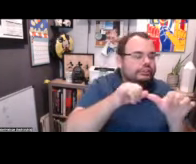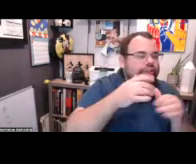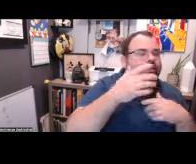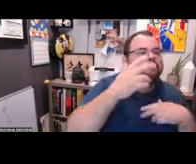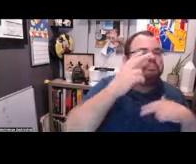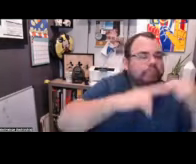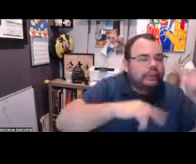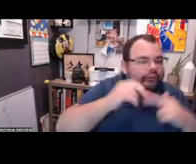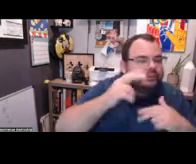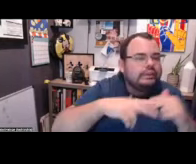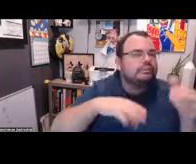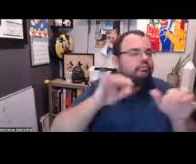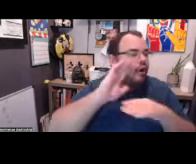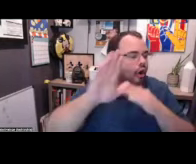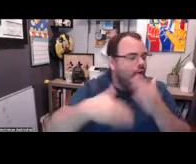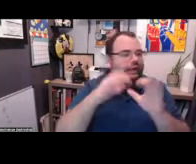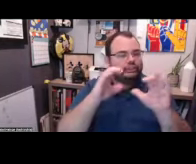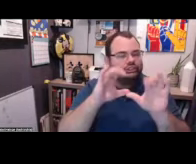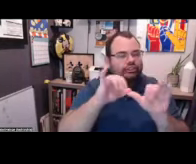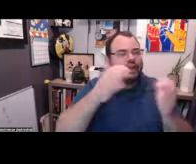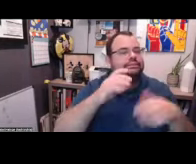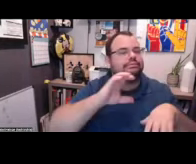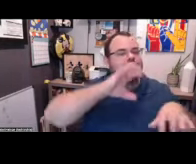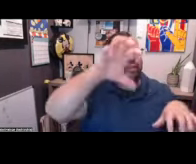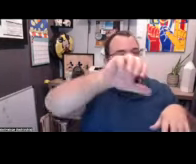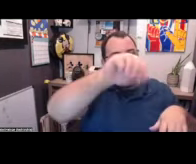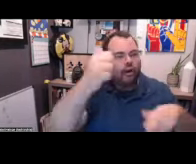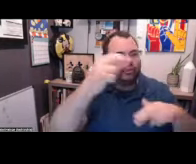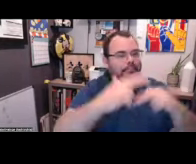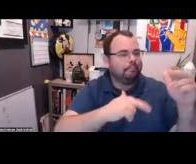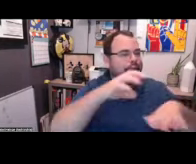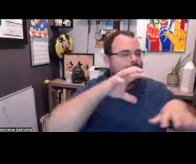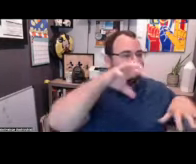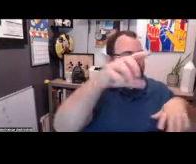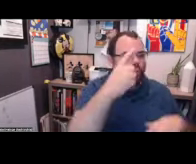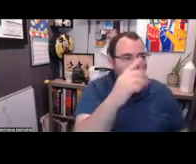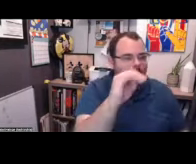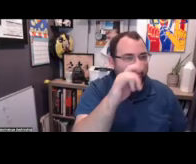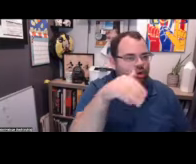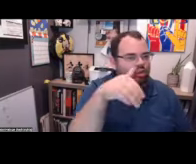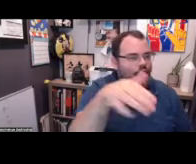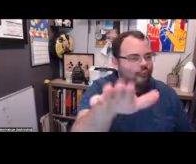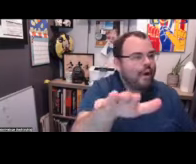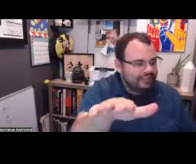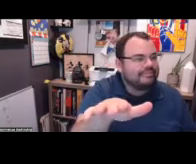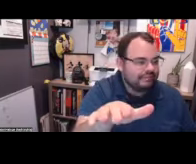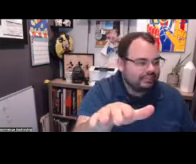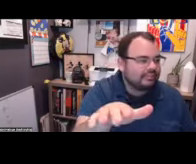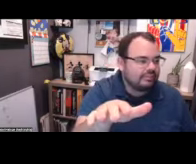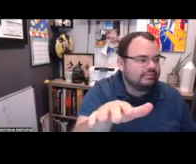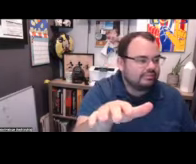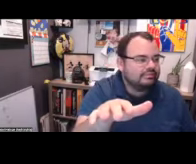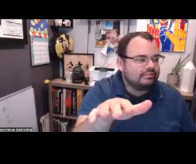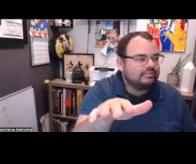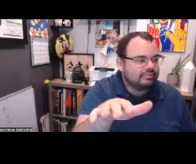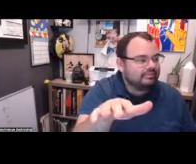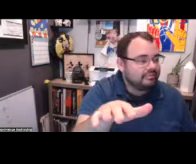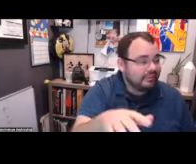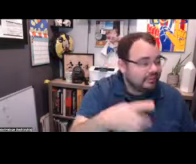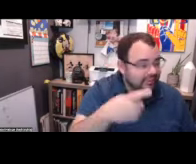only a school for engineering. So it has engineering buildings, it has everything that we need for engineering.